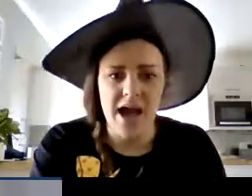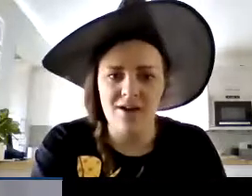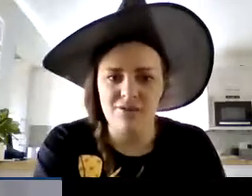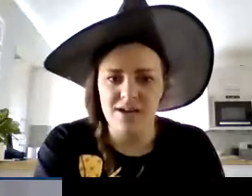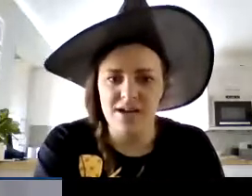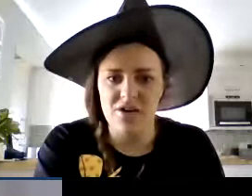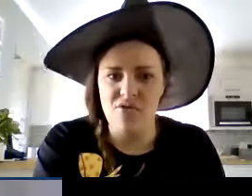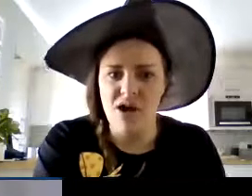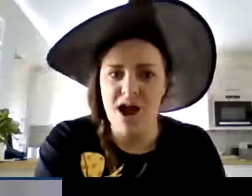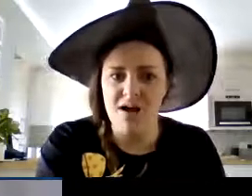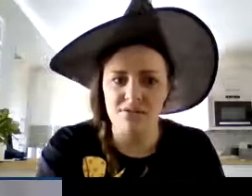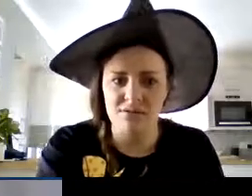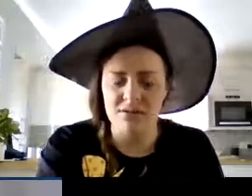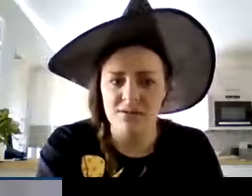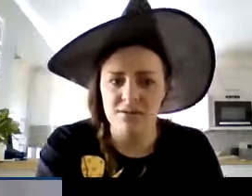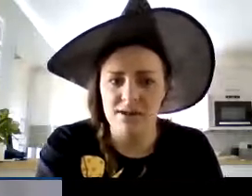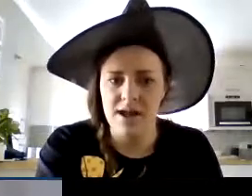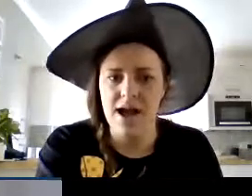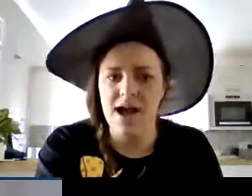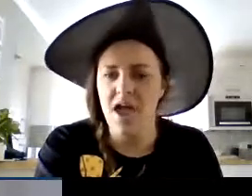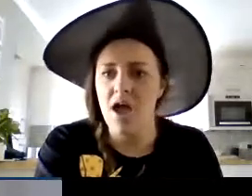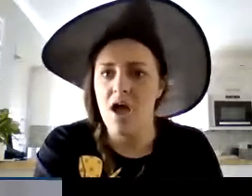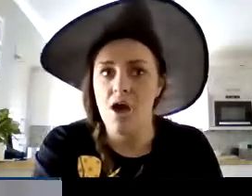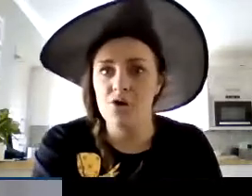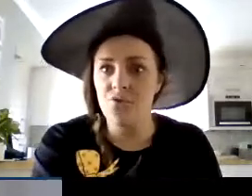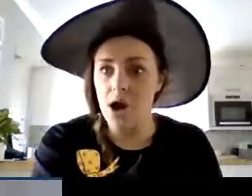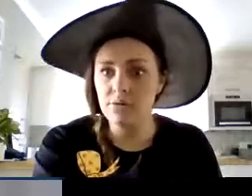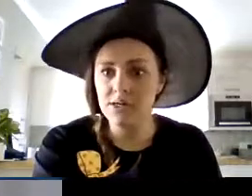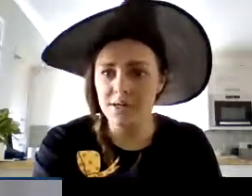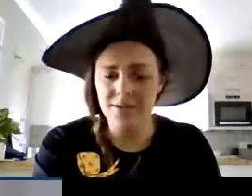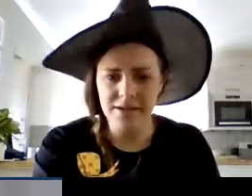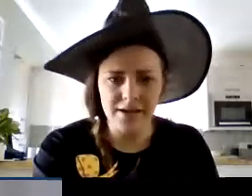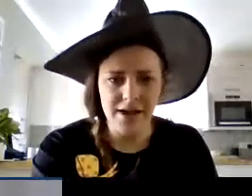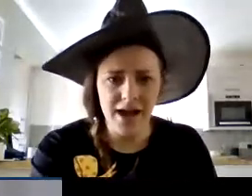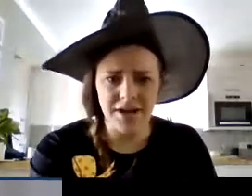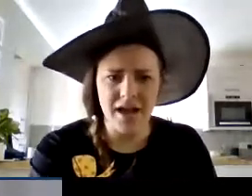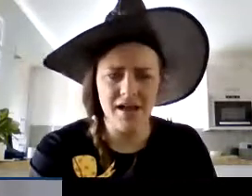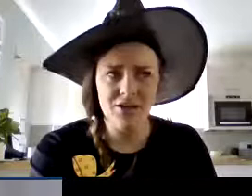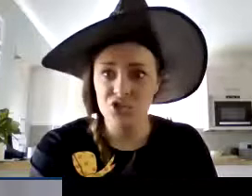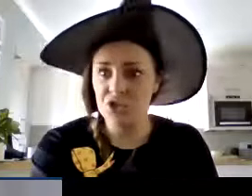growl and a growl and a croak